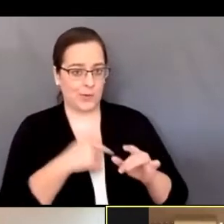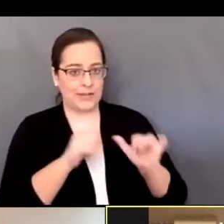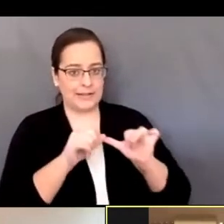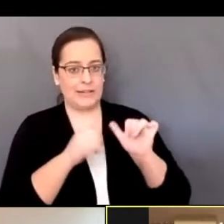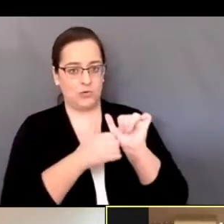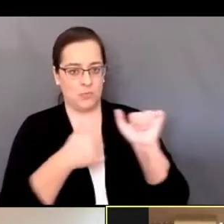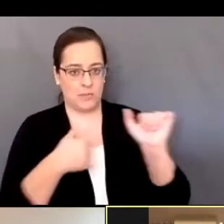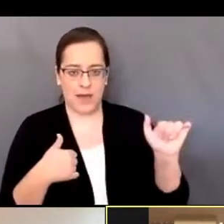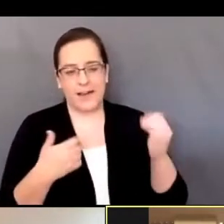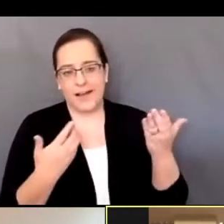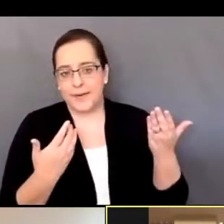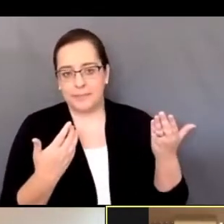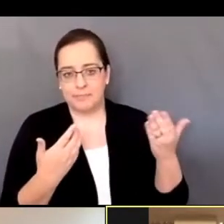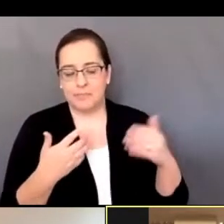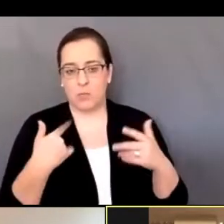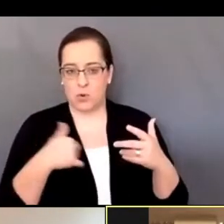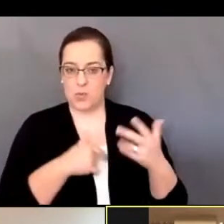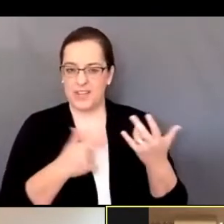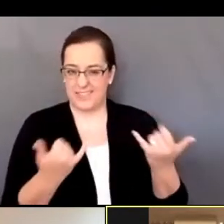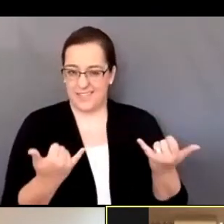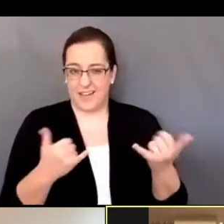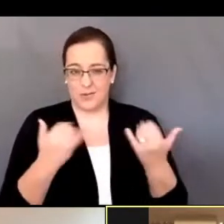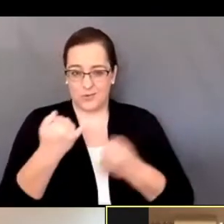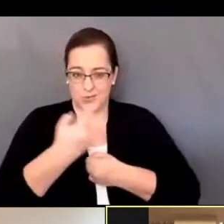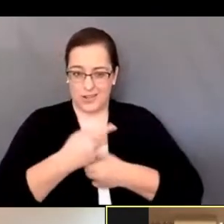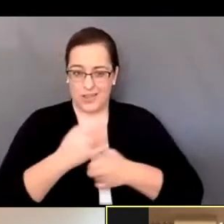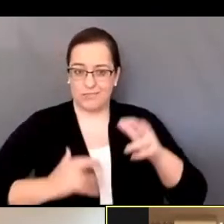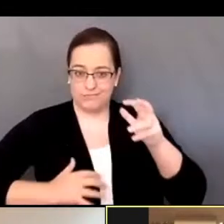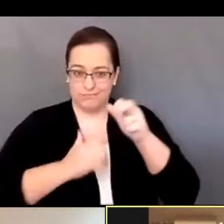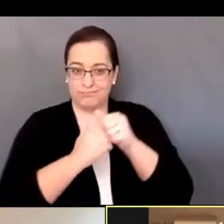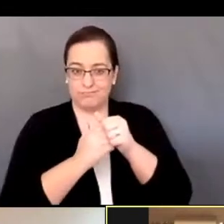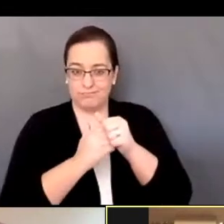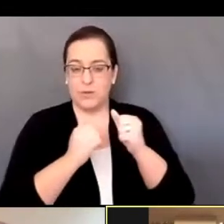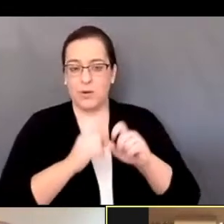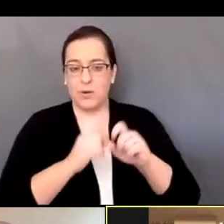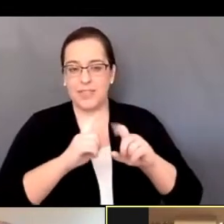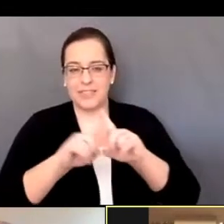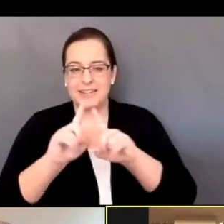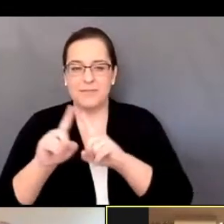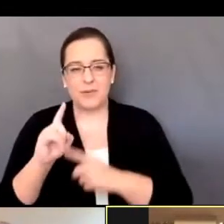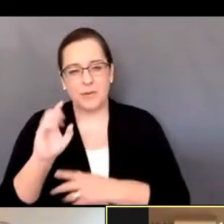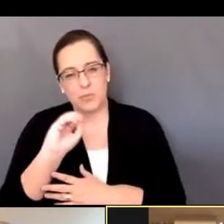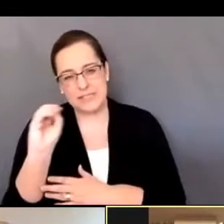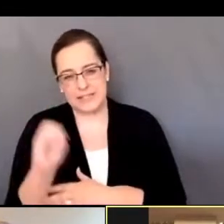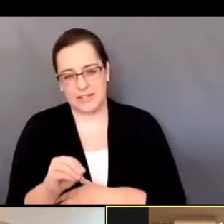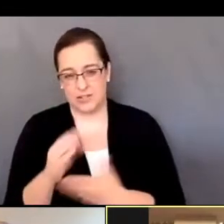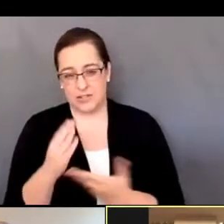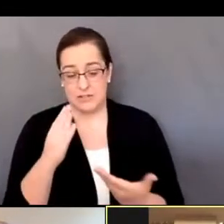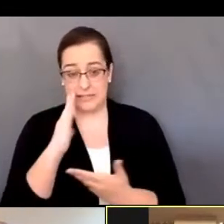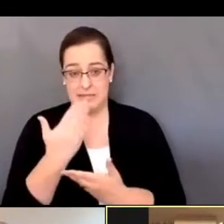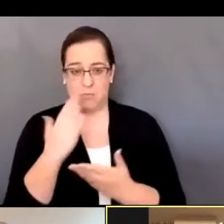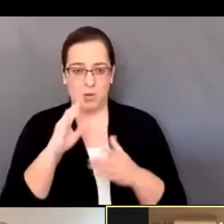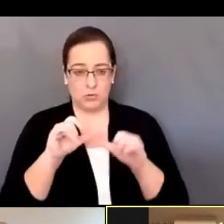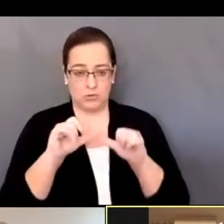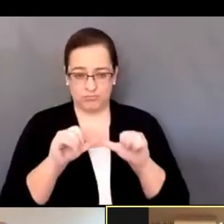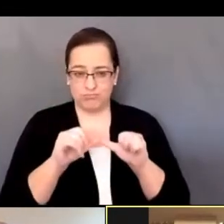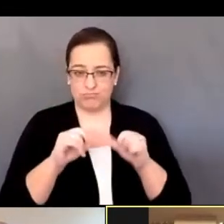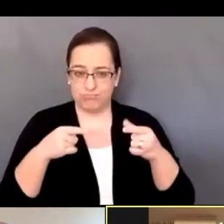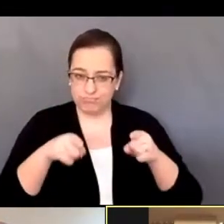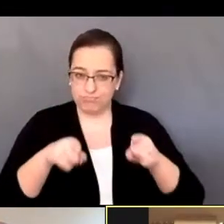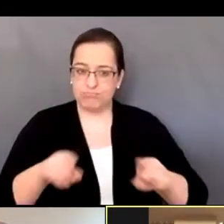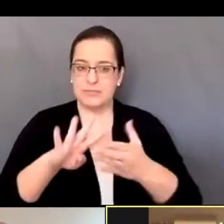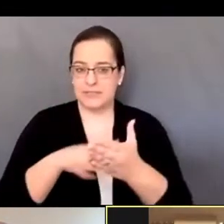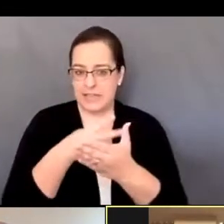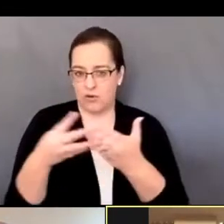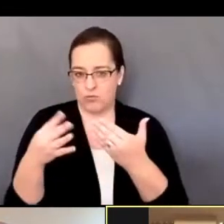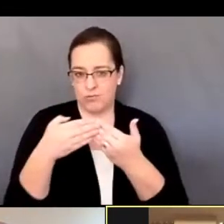we're caught up now would indicate to me that with the exception of the differences in percentages, that we will stay on the same schedule as everyone else.